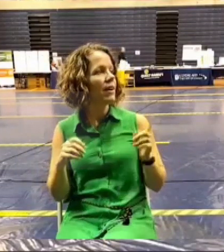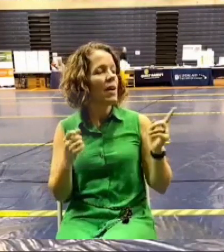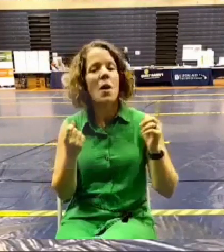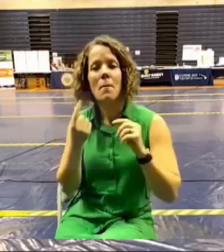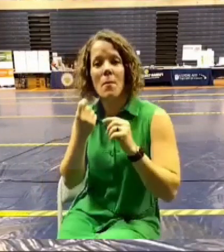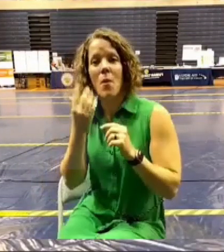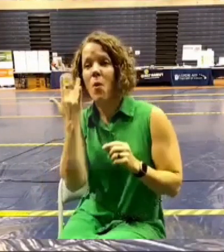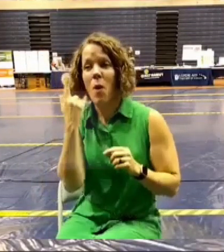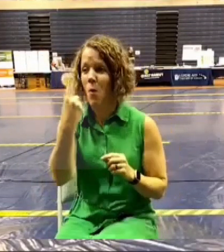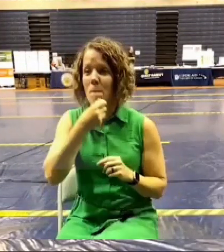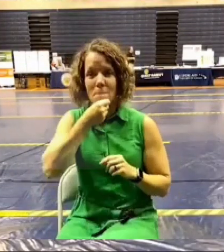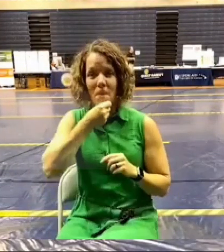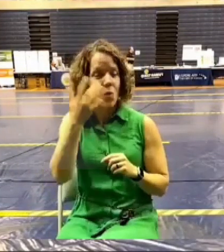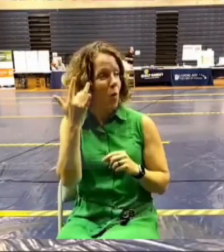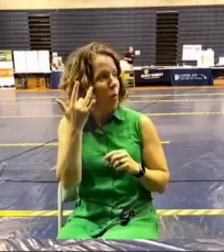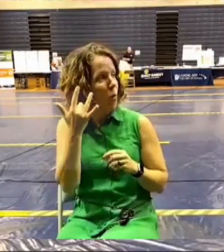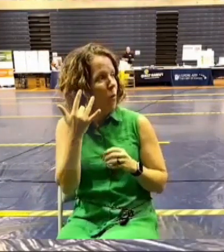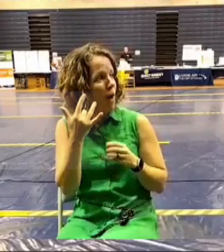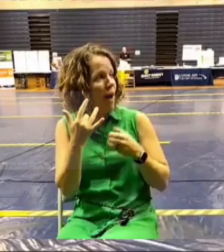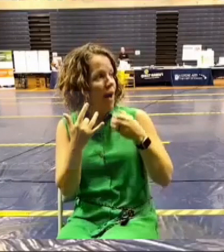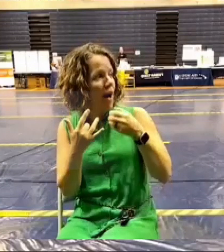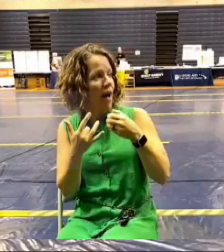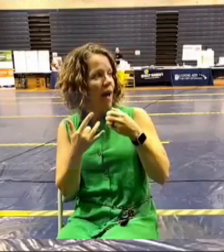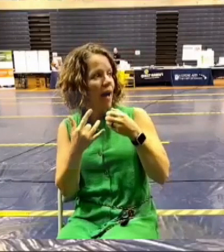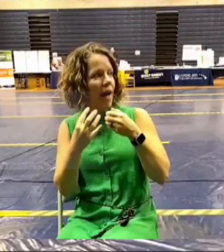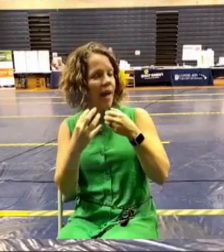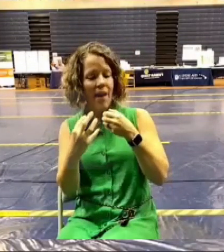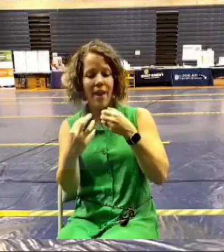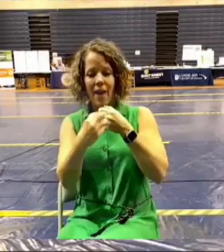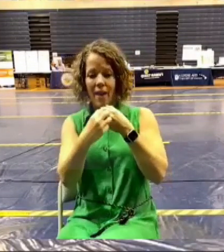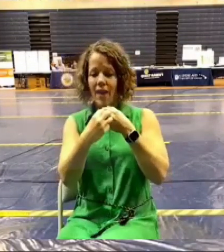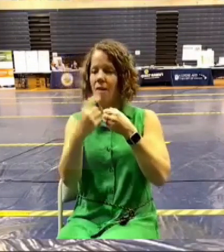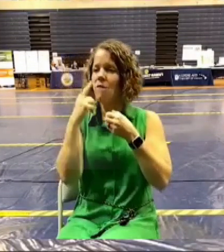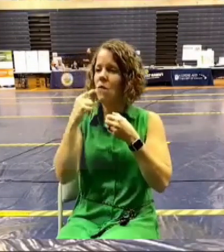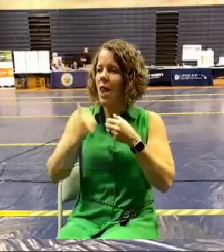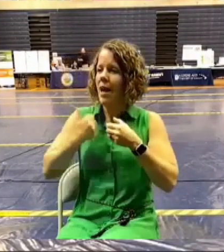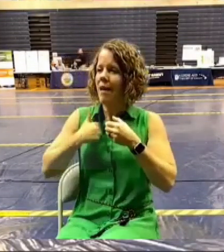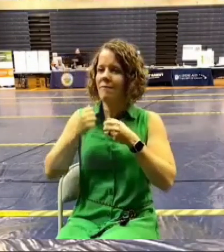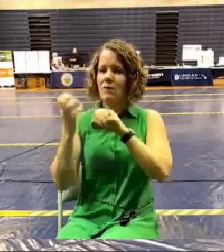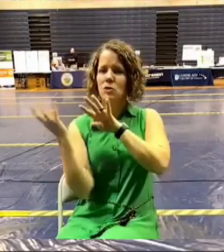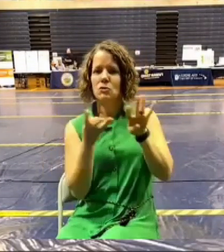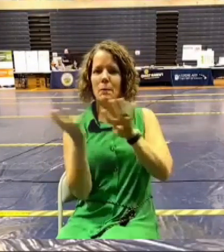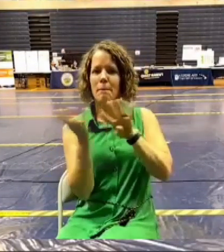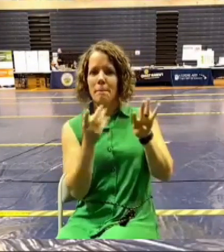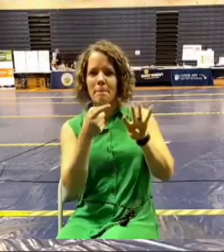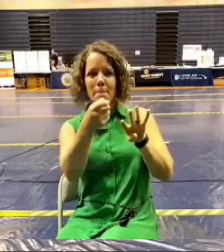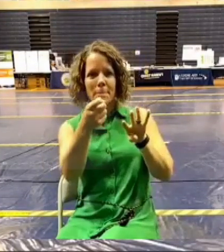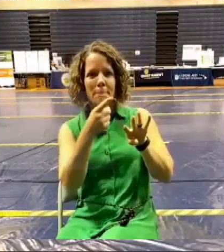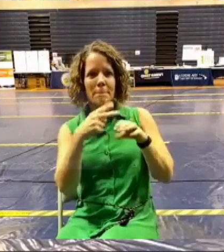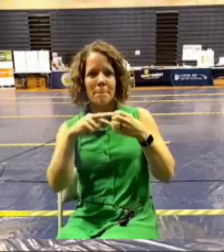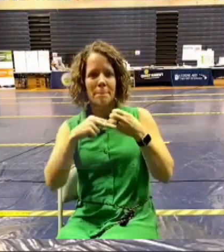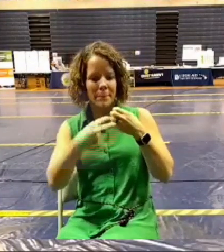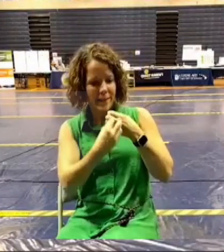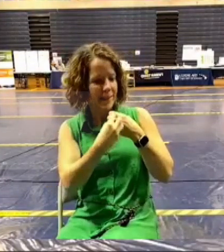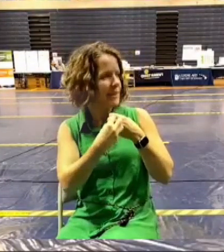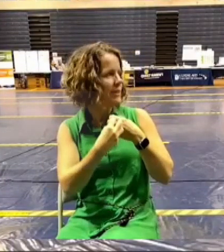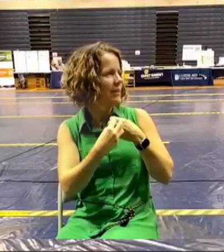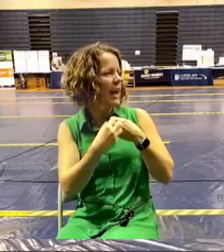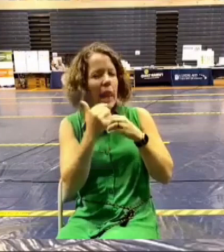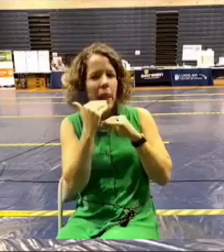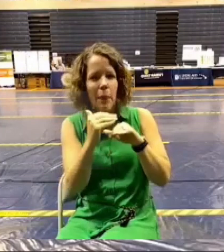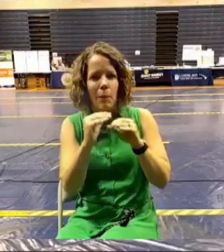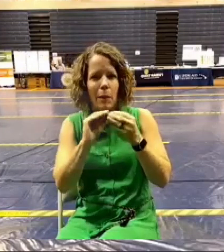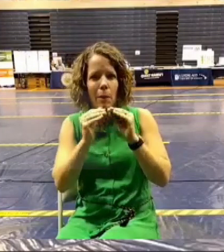mic, and we didn't have enough to put on all the mics, but we'll have them on order. And the more we do the